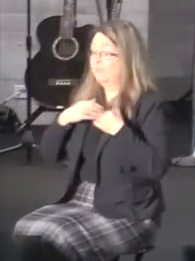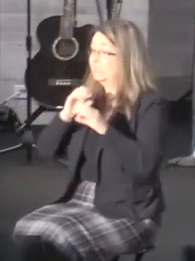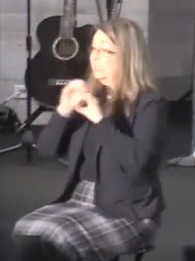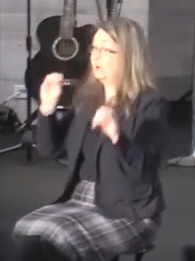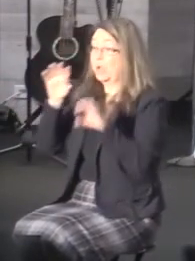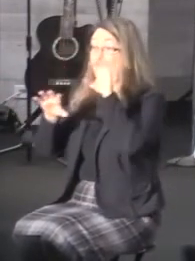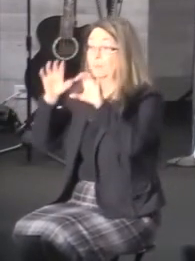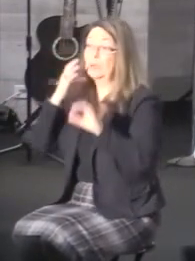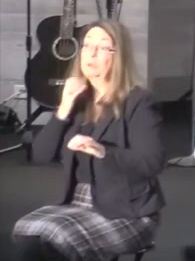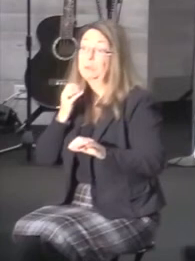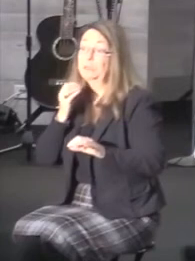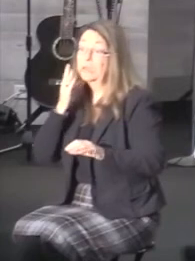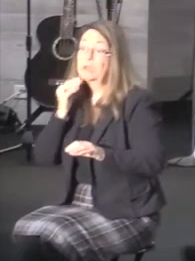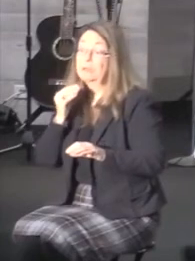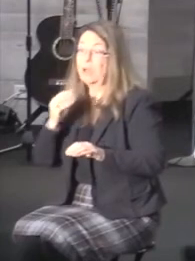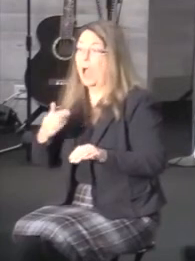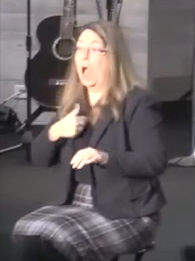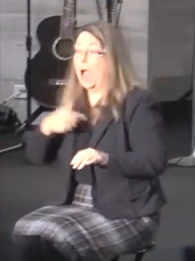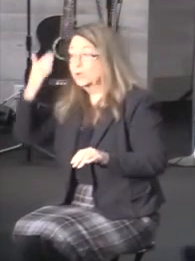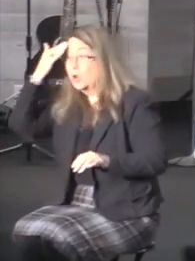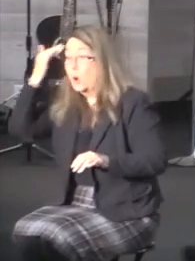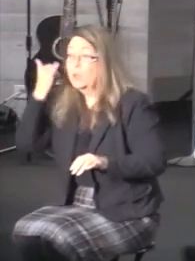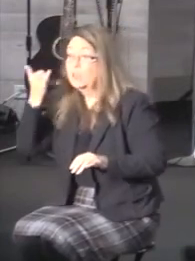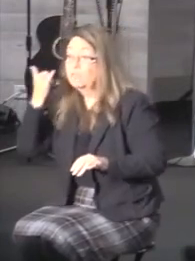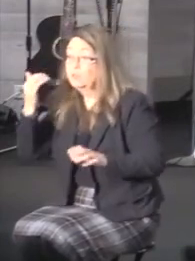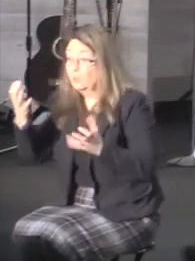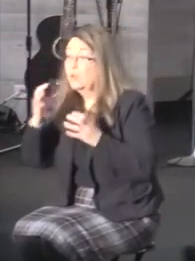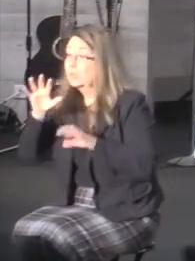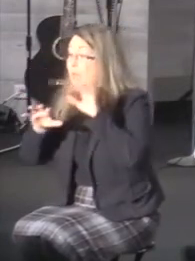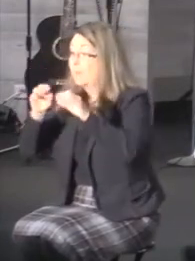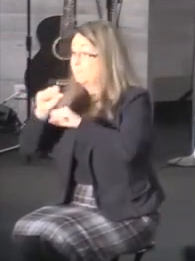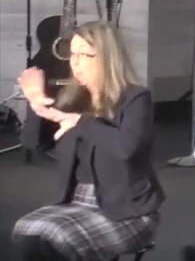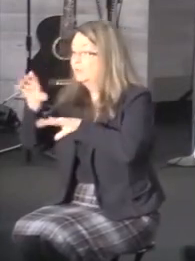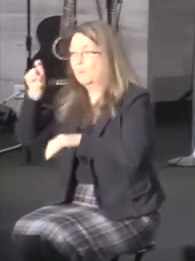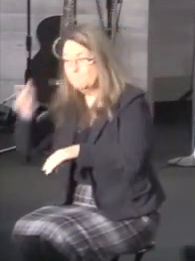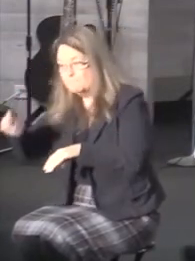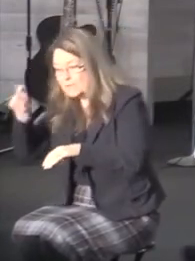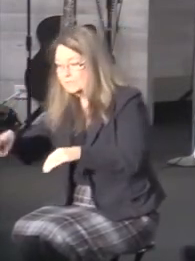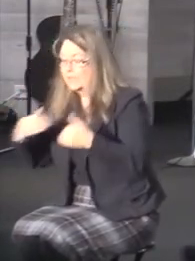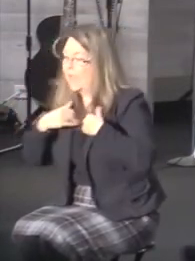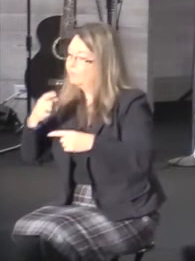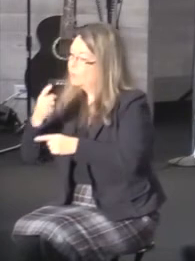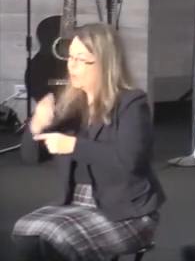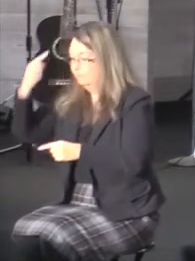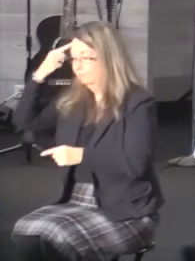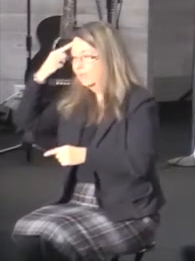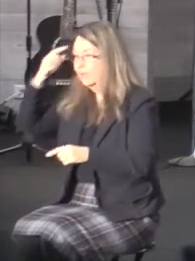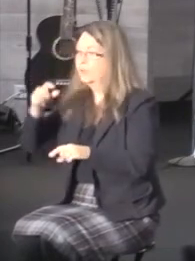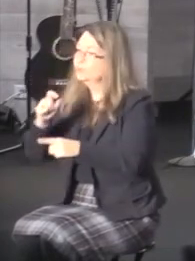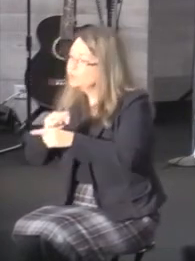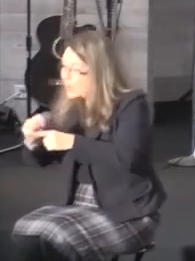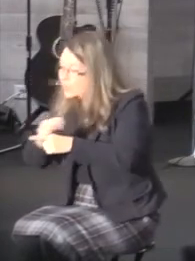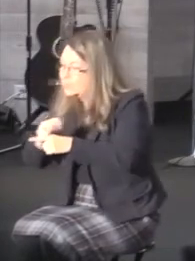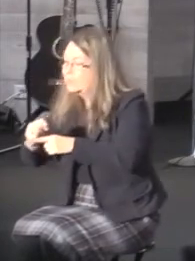experience, I know this. If you are going to climb a mountain, you've got to train. You've got to have the right mindset.